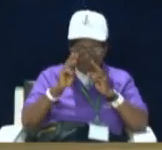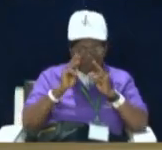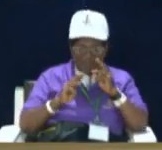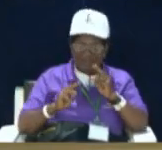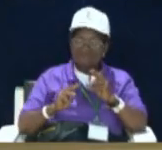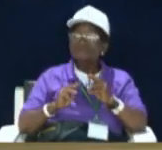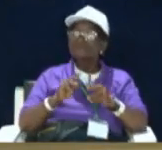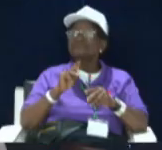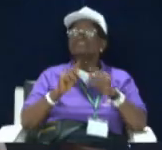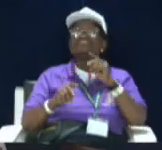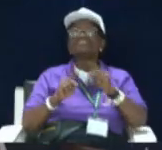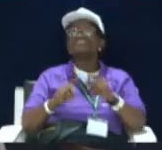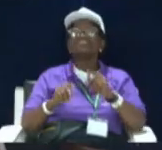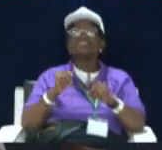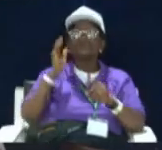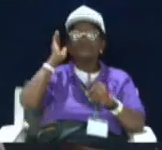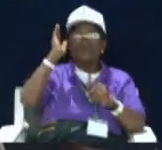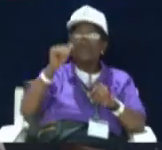aye o ni ridi yin